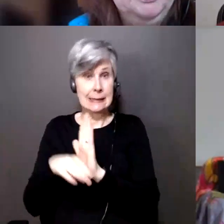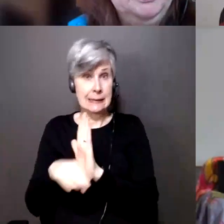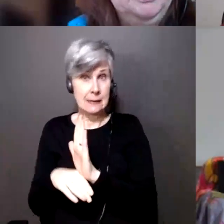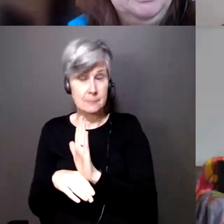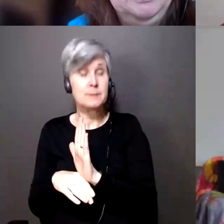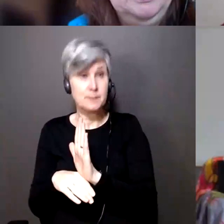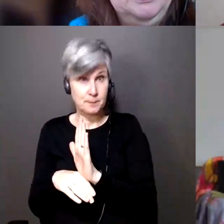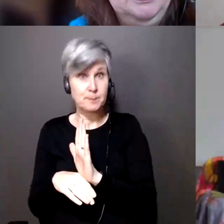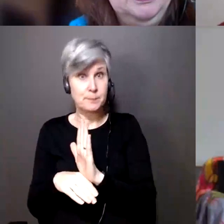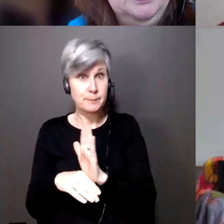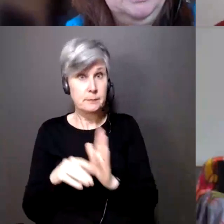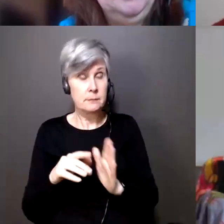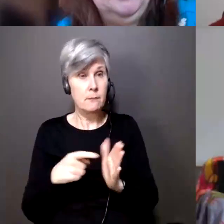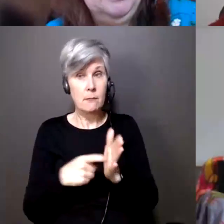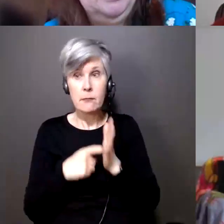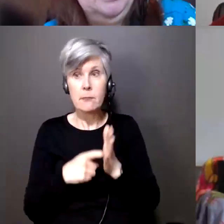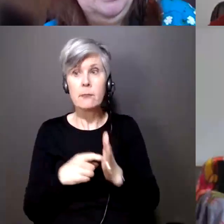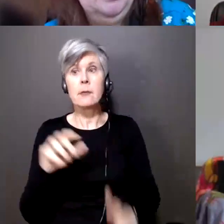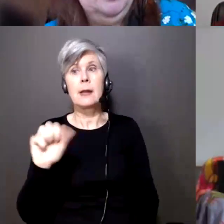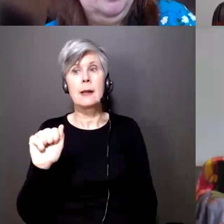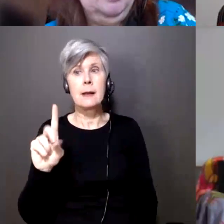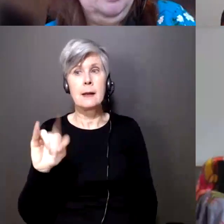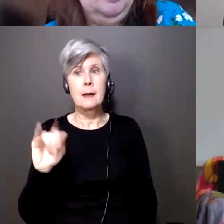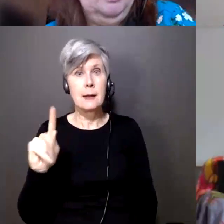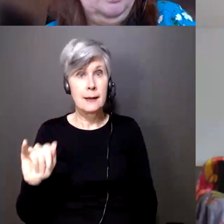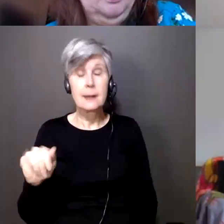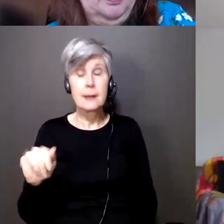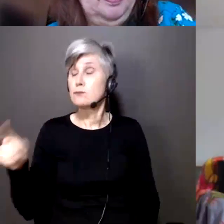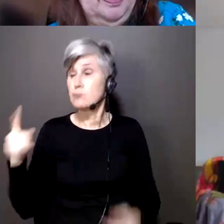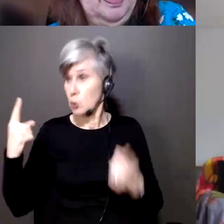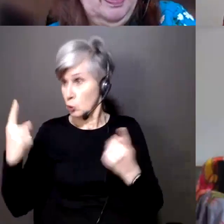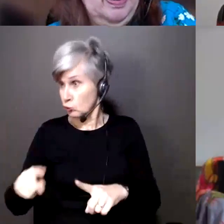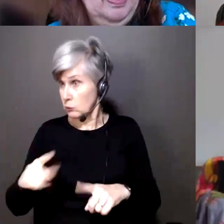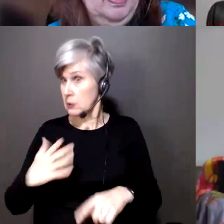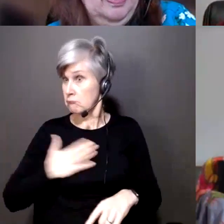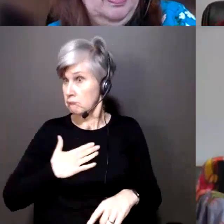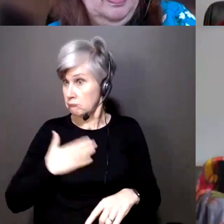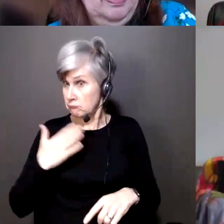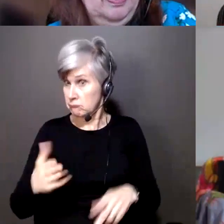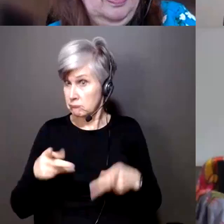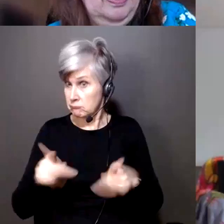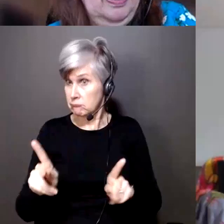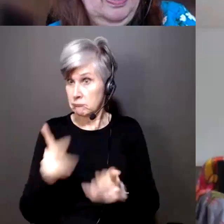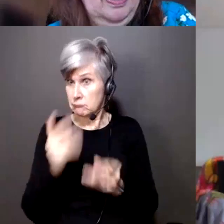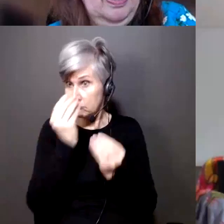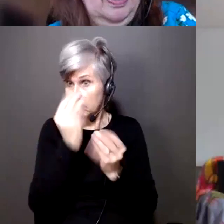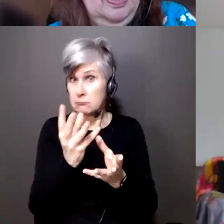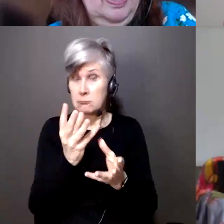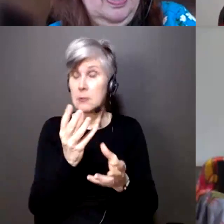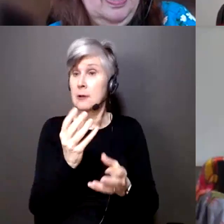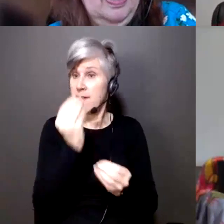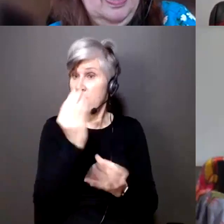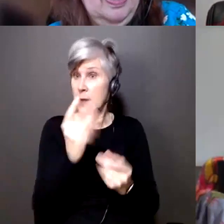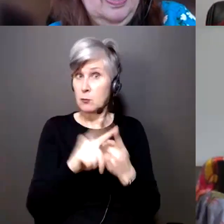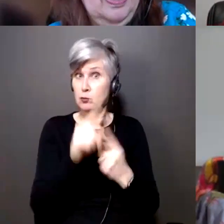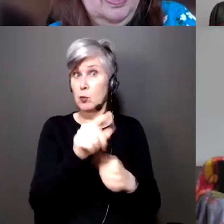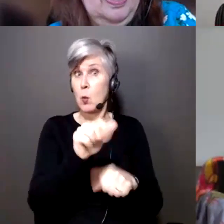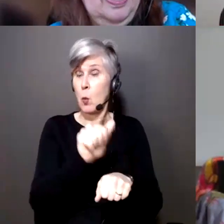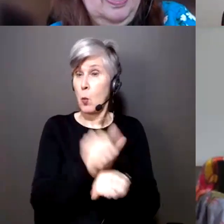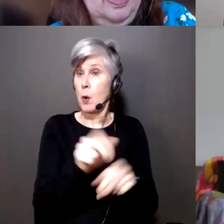the passport is shared with the workplace accommodation specialist for consultation. Both the employee and the manager attend a meeting with the